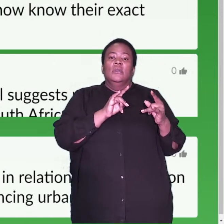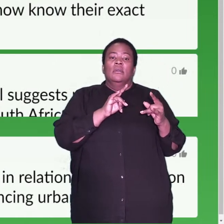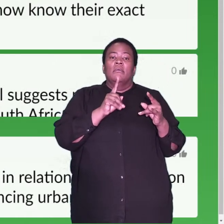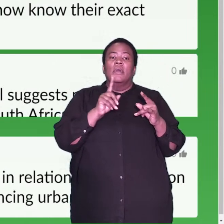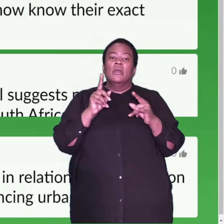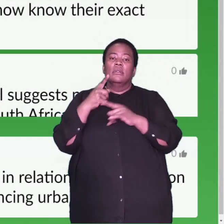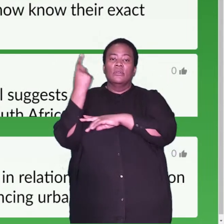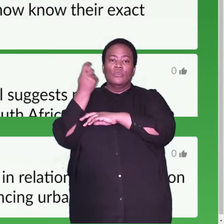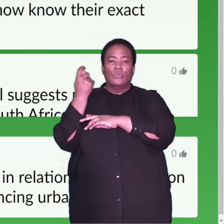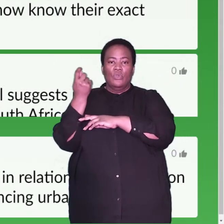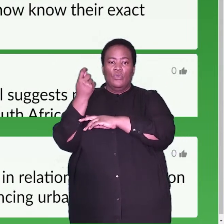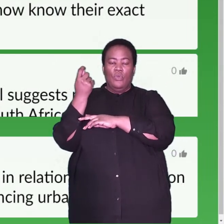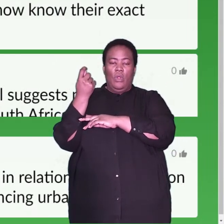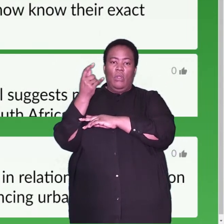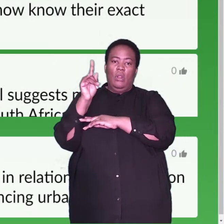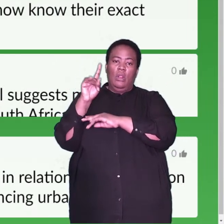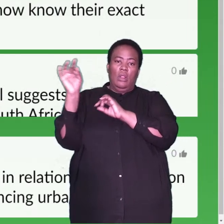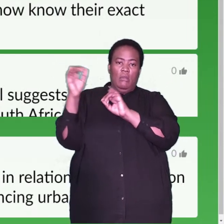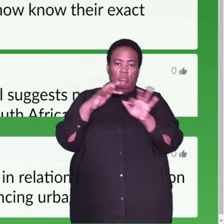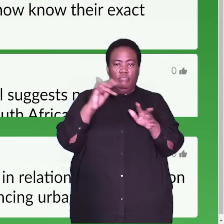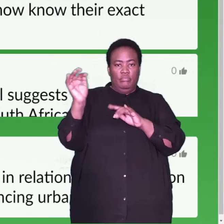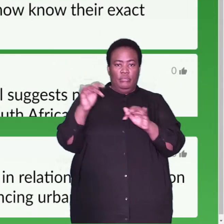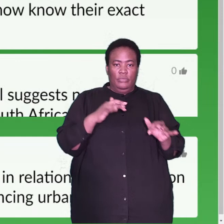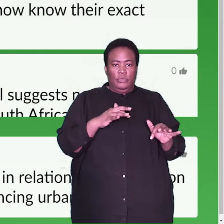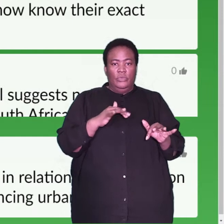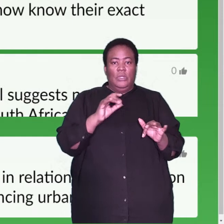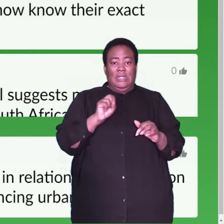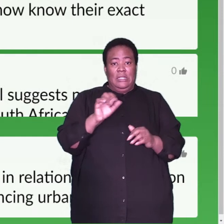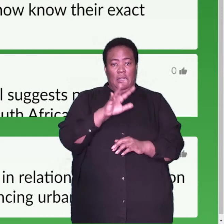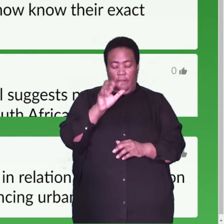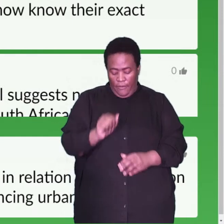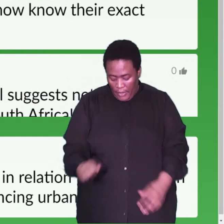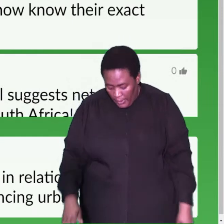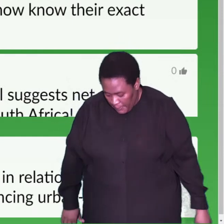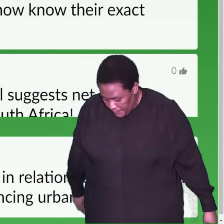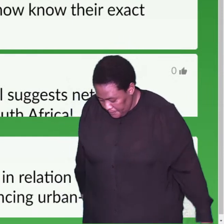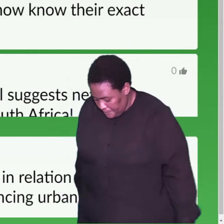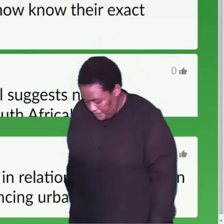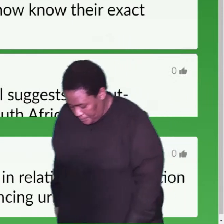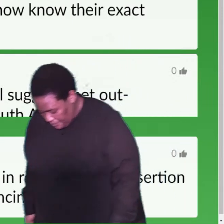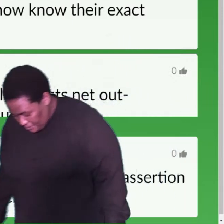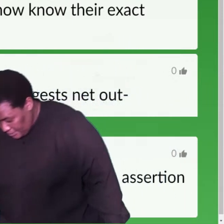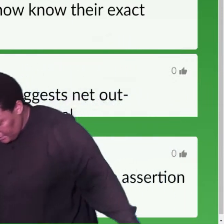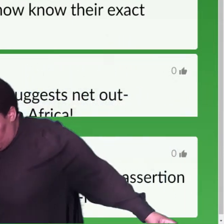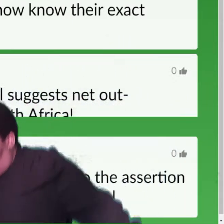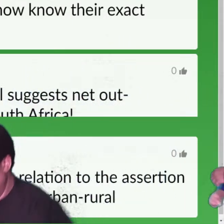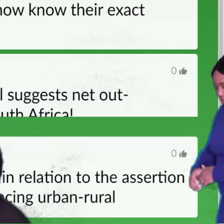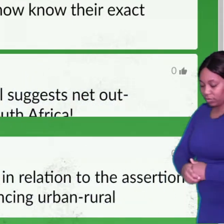to urban migration in South Africa. And I'll go over to you. Thank you so much.